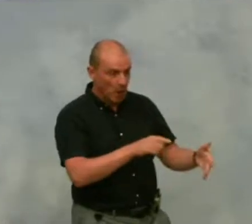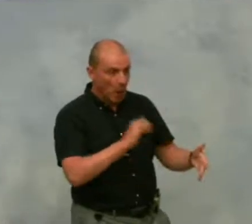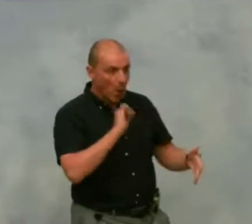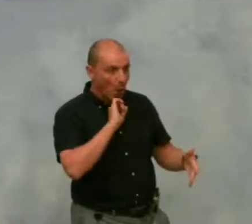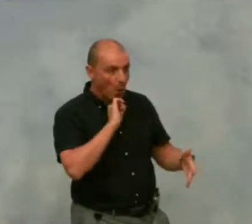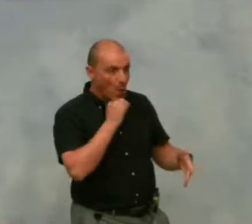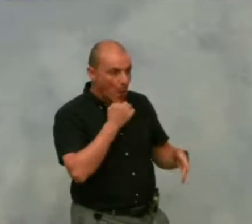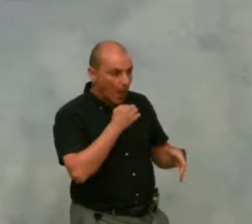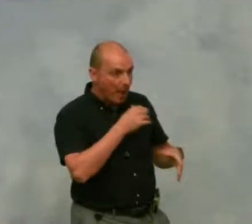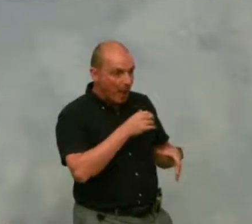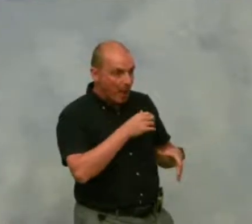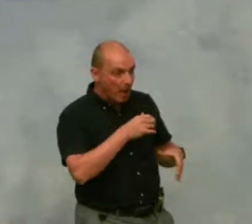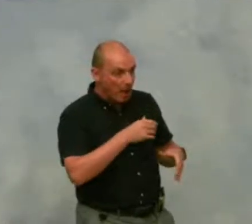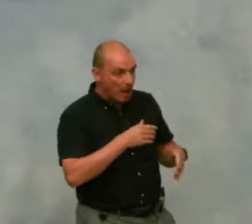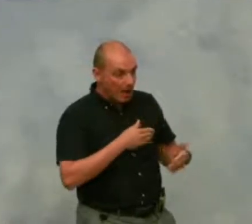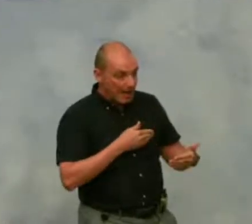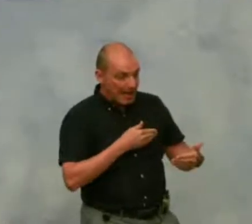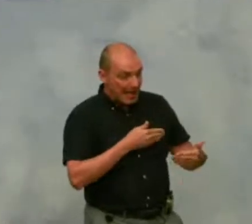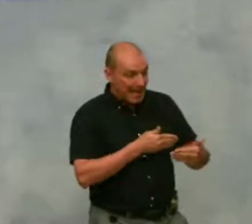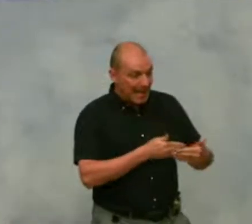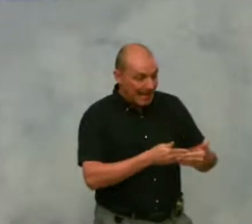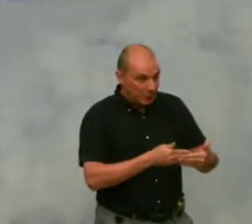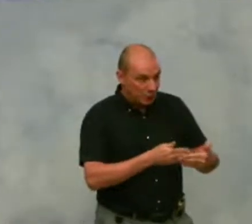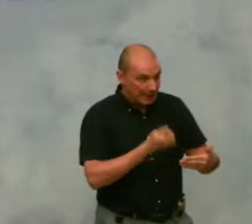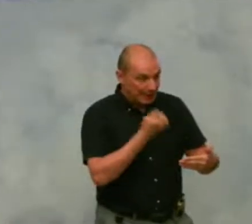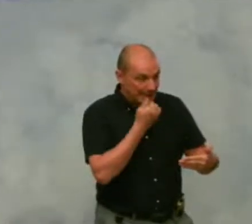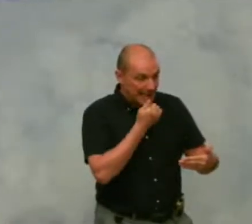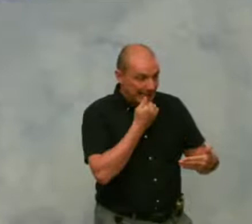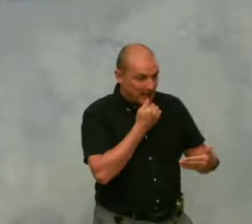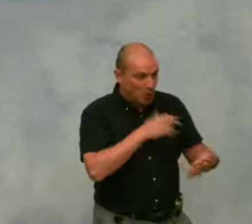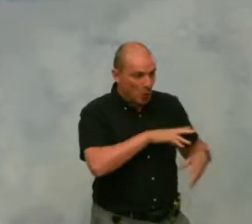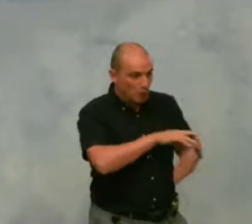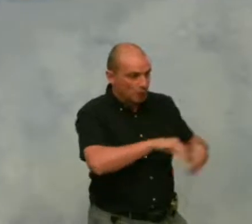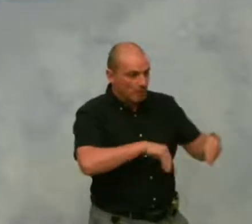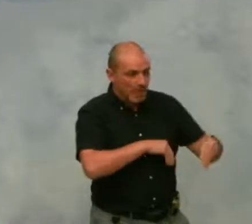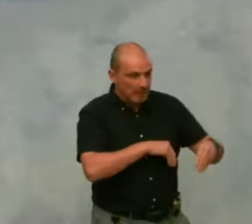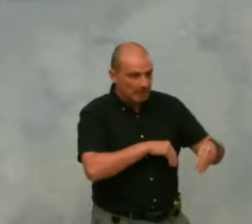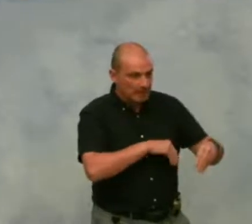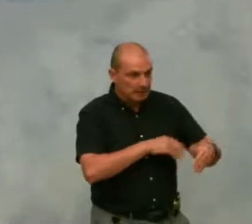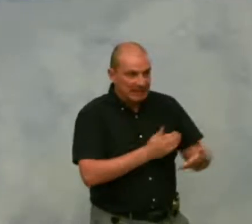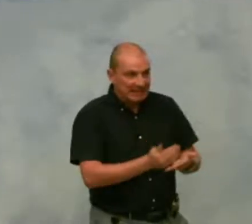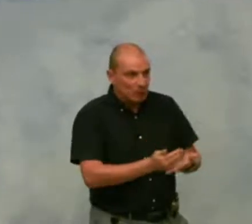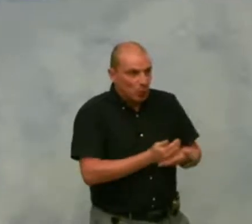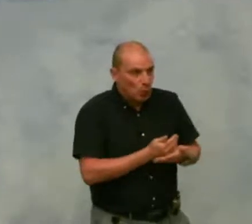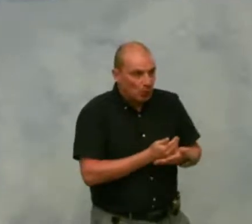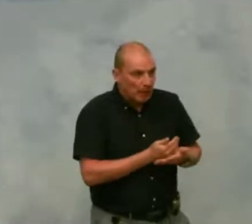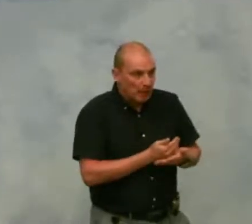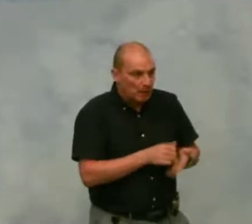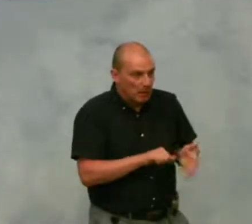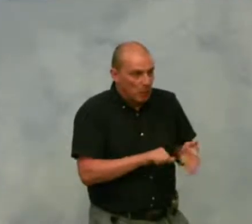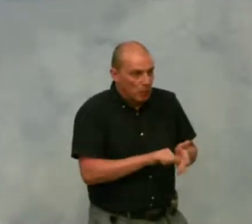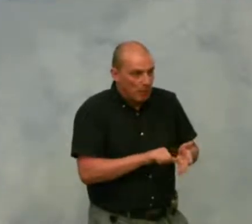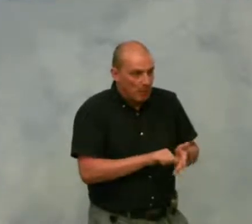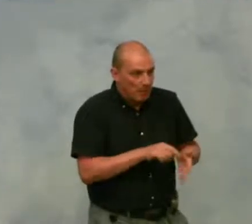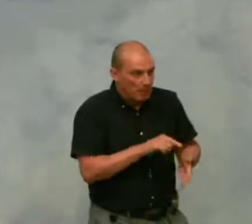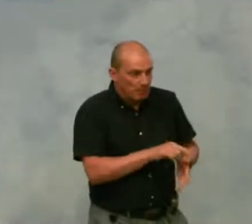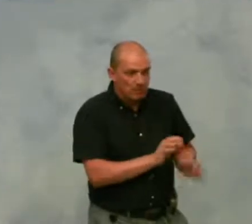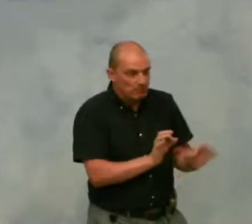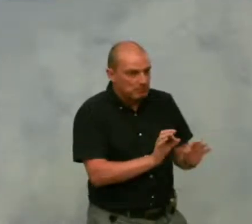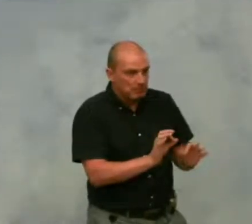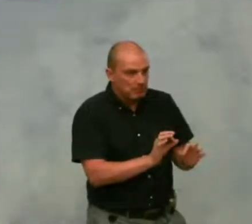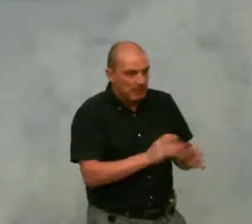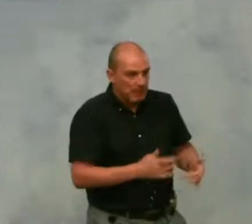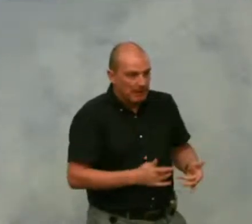to that end of support. So there's no security implications there. I don't think that will have